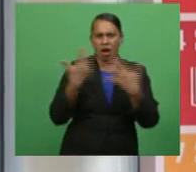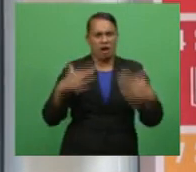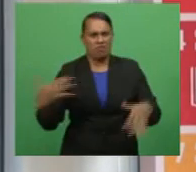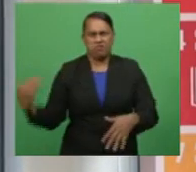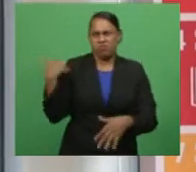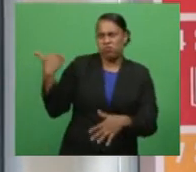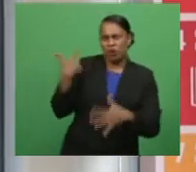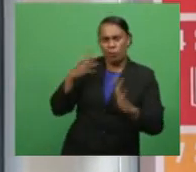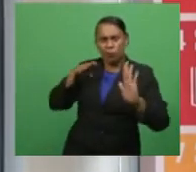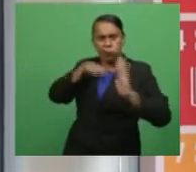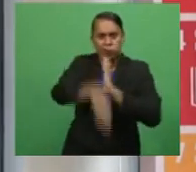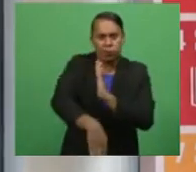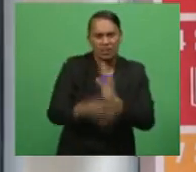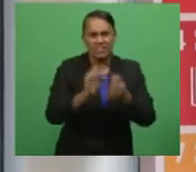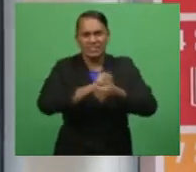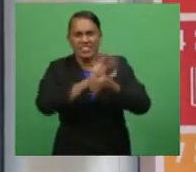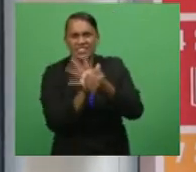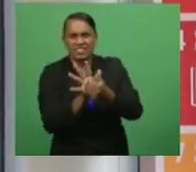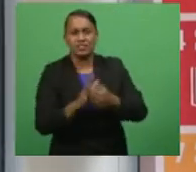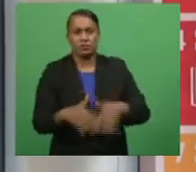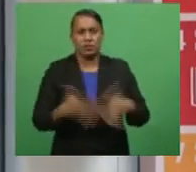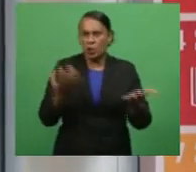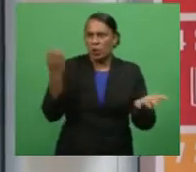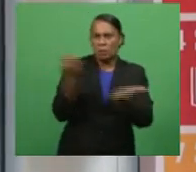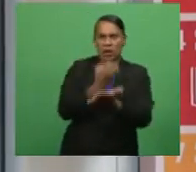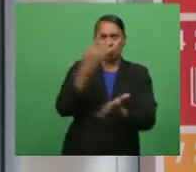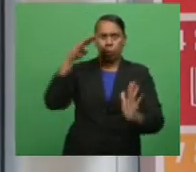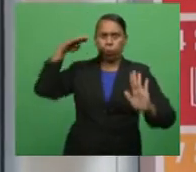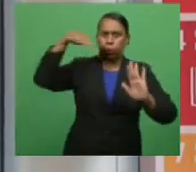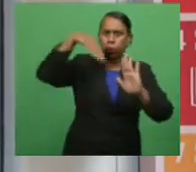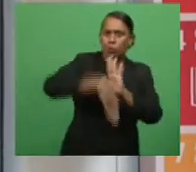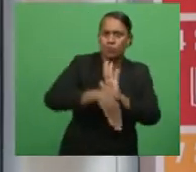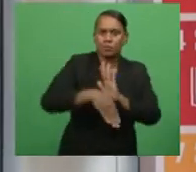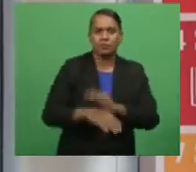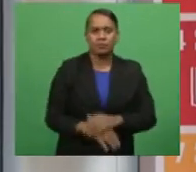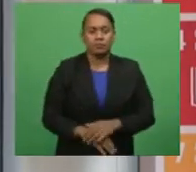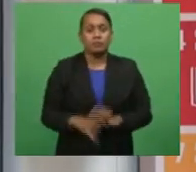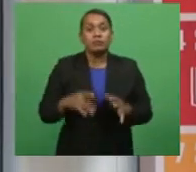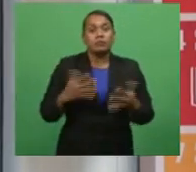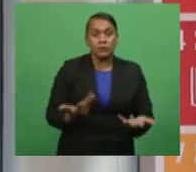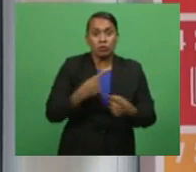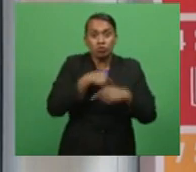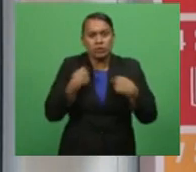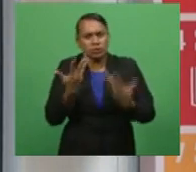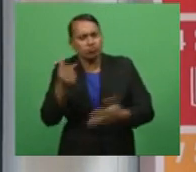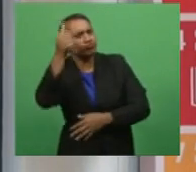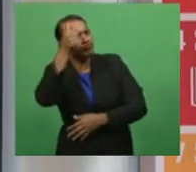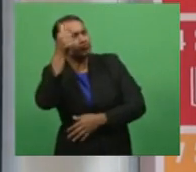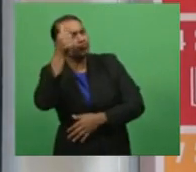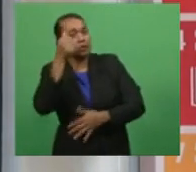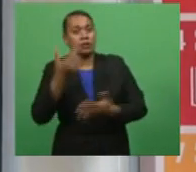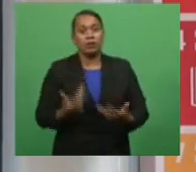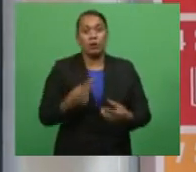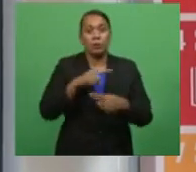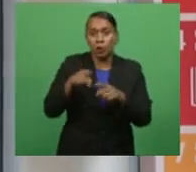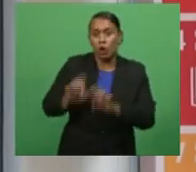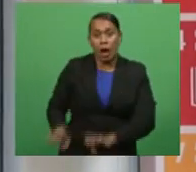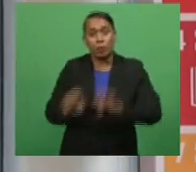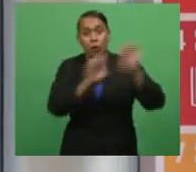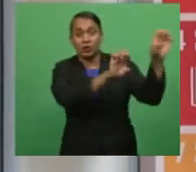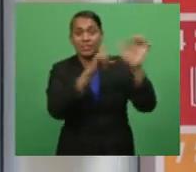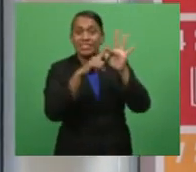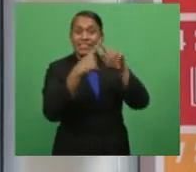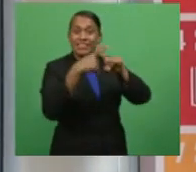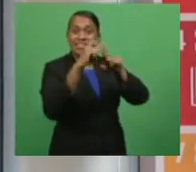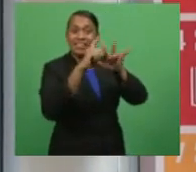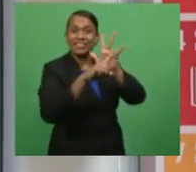pandemic. We know that tourism accounts a considerable part of the total exports in these countries. Tourism